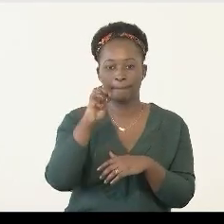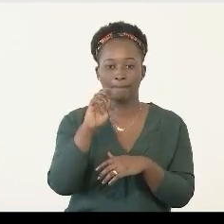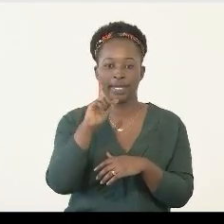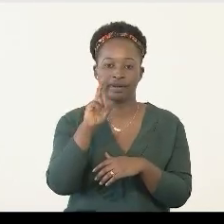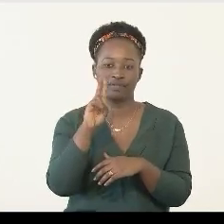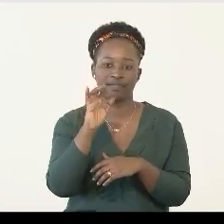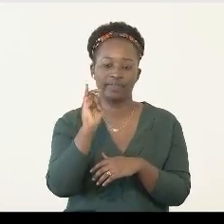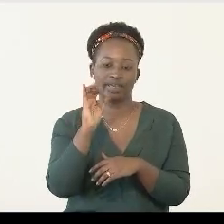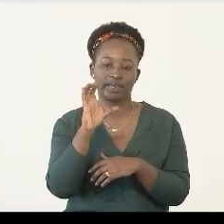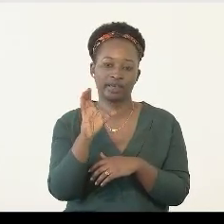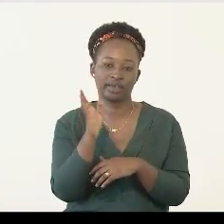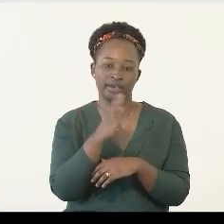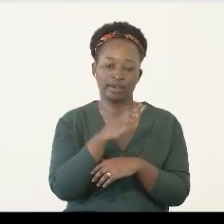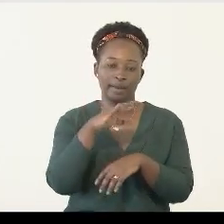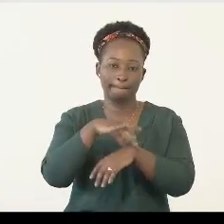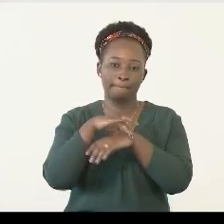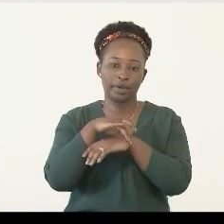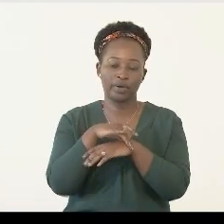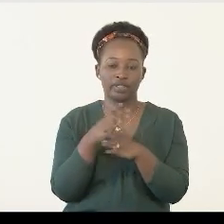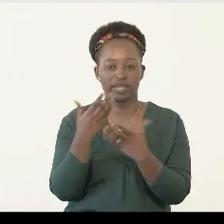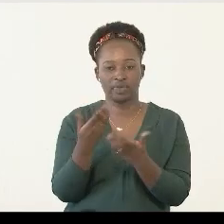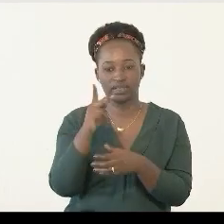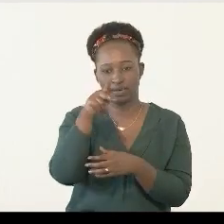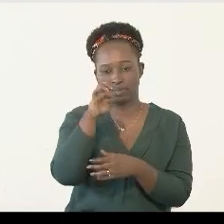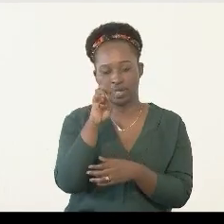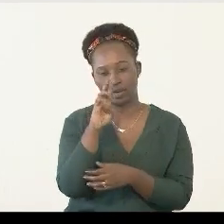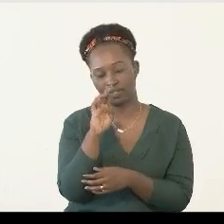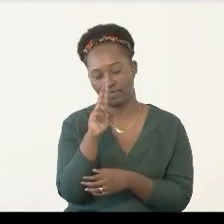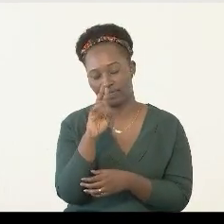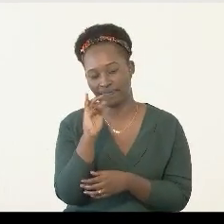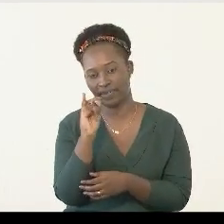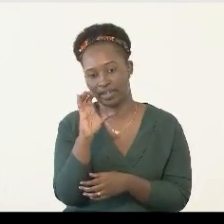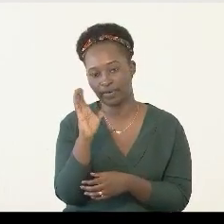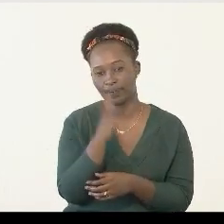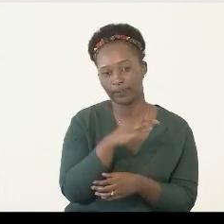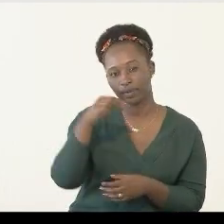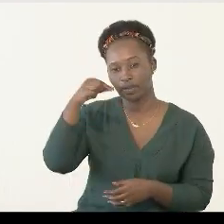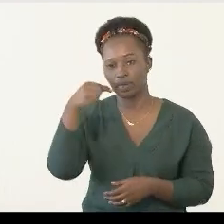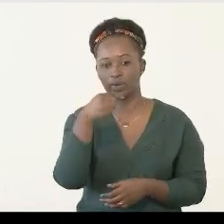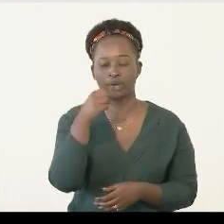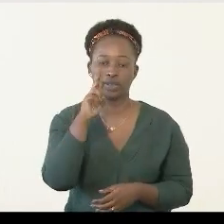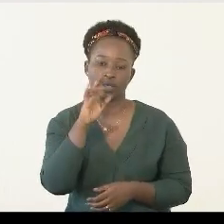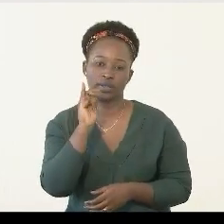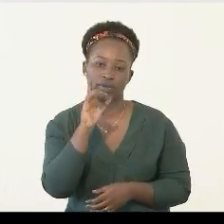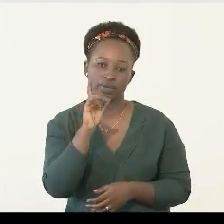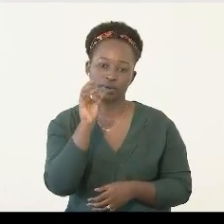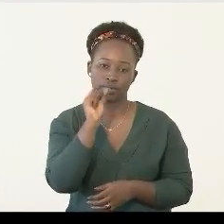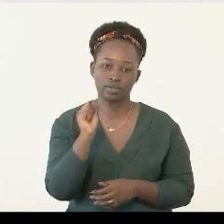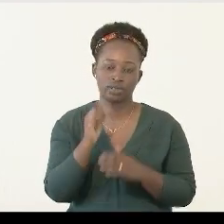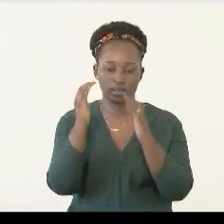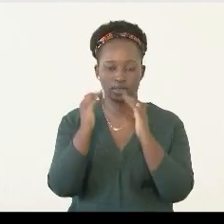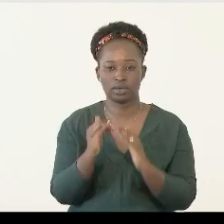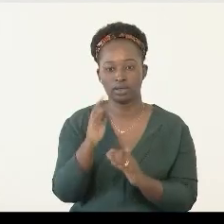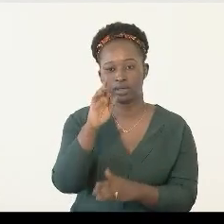bone, or these are the pelvic girdles, the bones of the pelvic girdles. Then we have radius